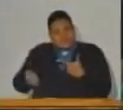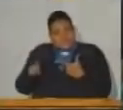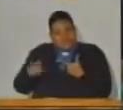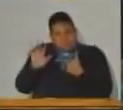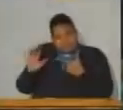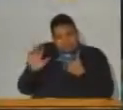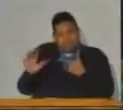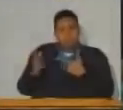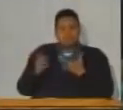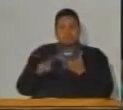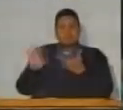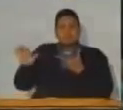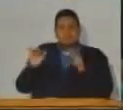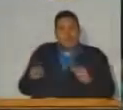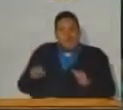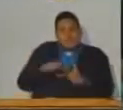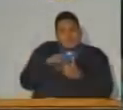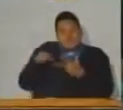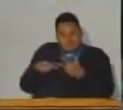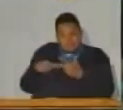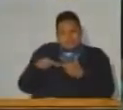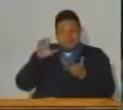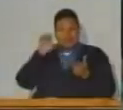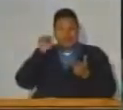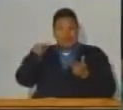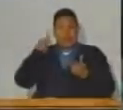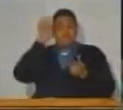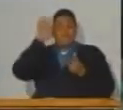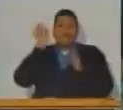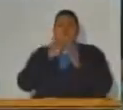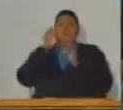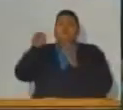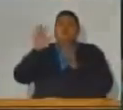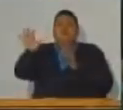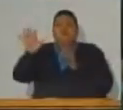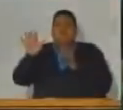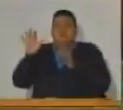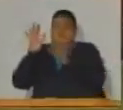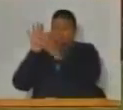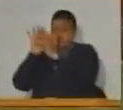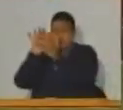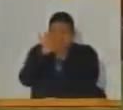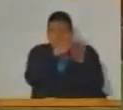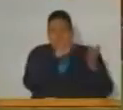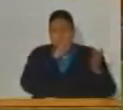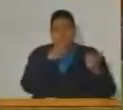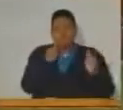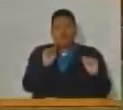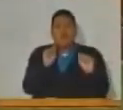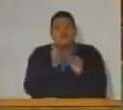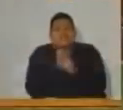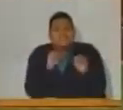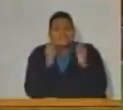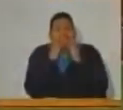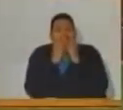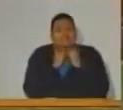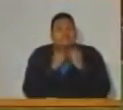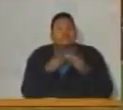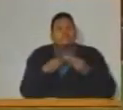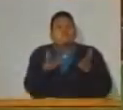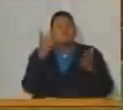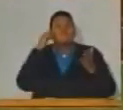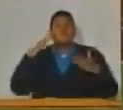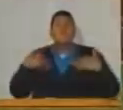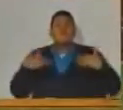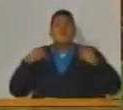and potential. The CAP will extend its reach in rescuing and providing a lifeline to many